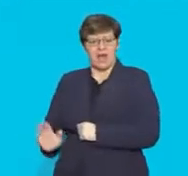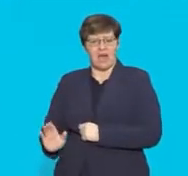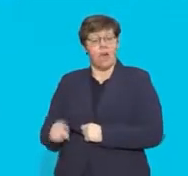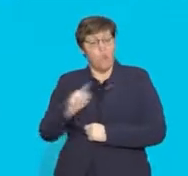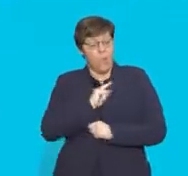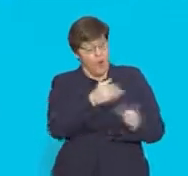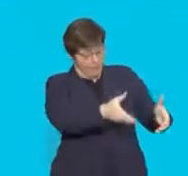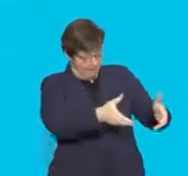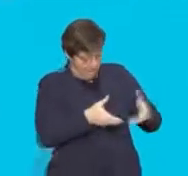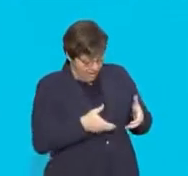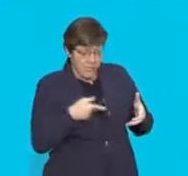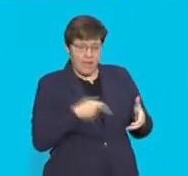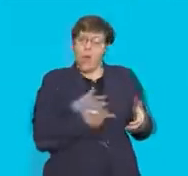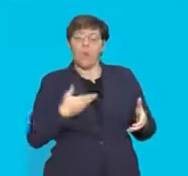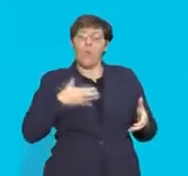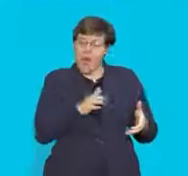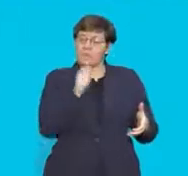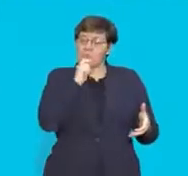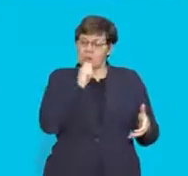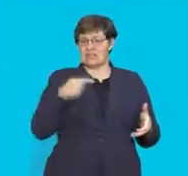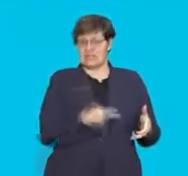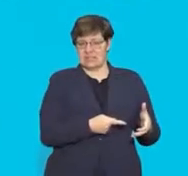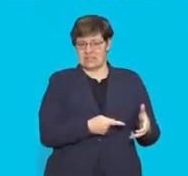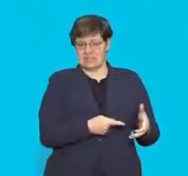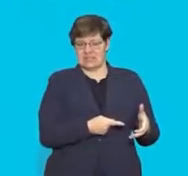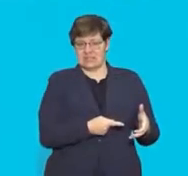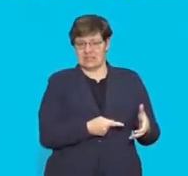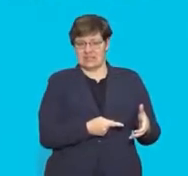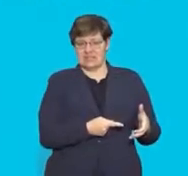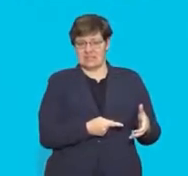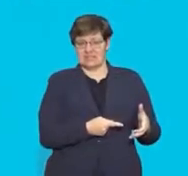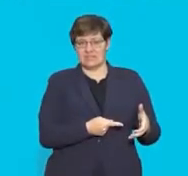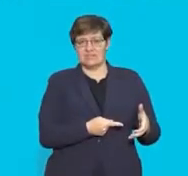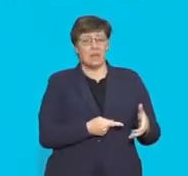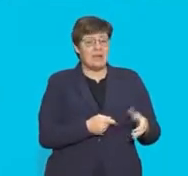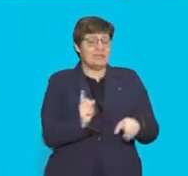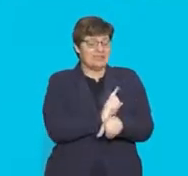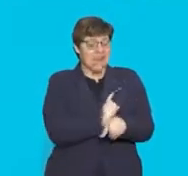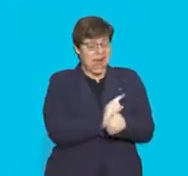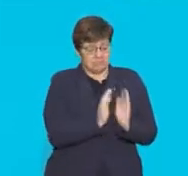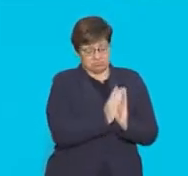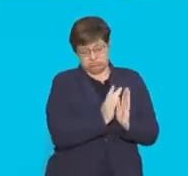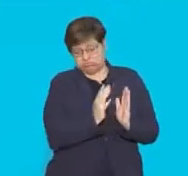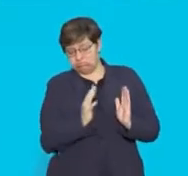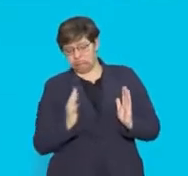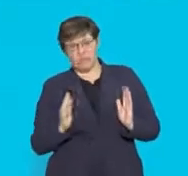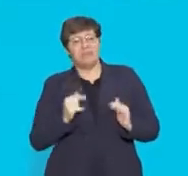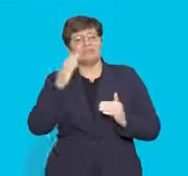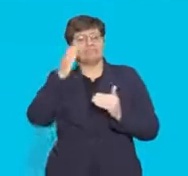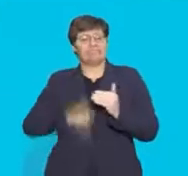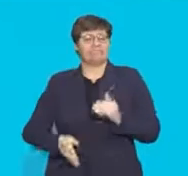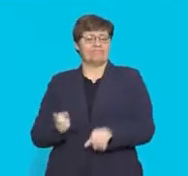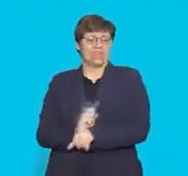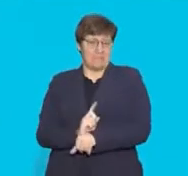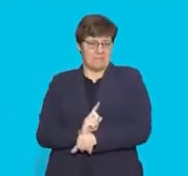pure intention of using it. But obviously, when it outlives its useful ability, or because